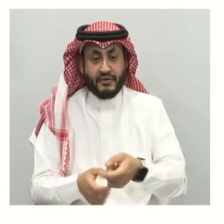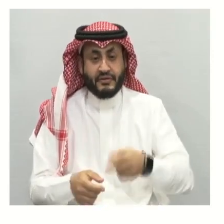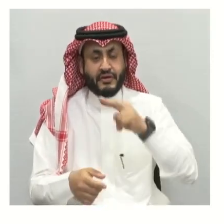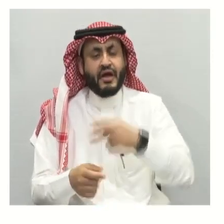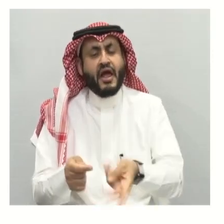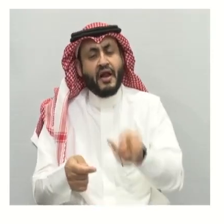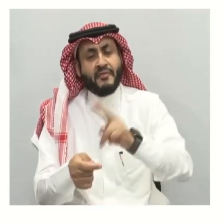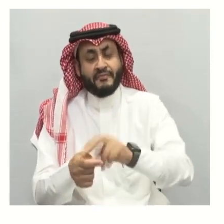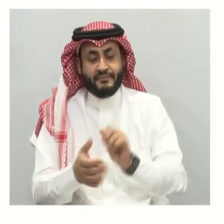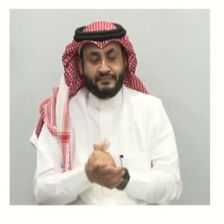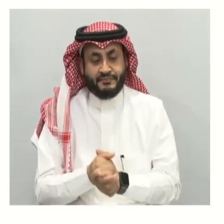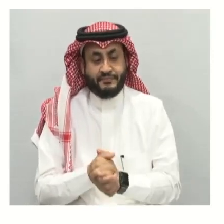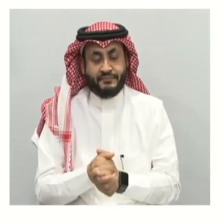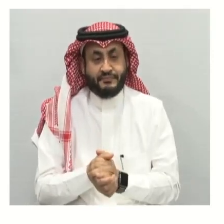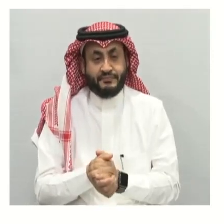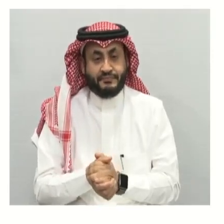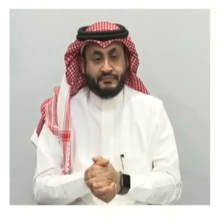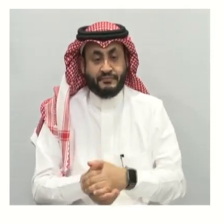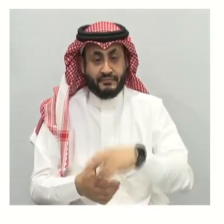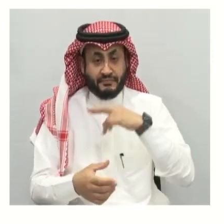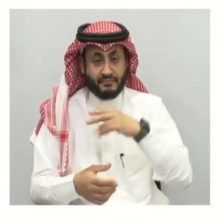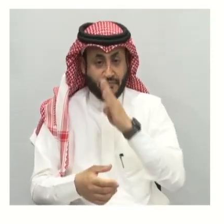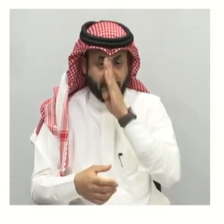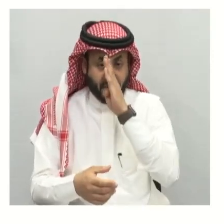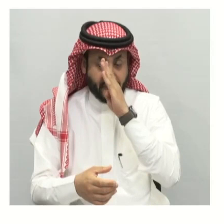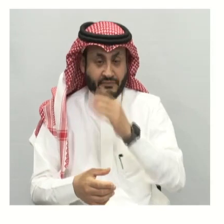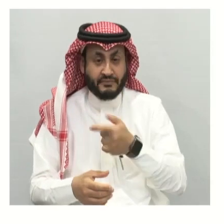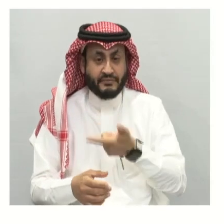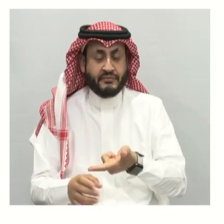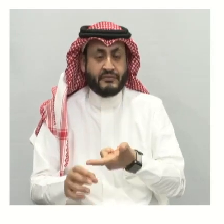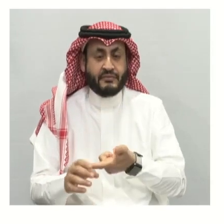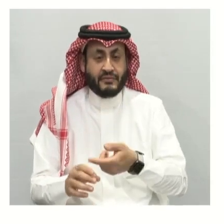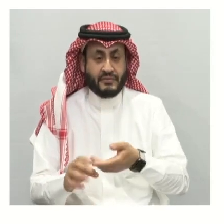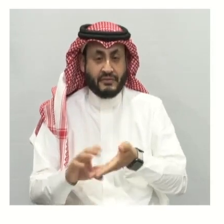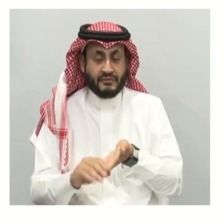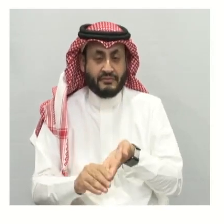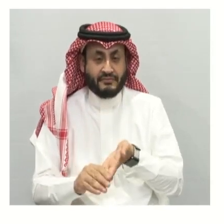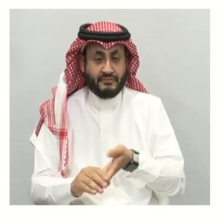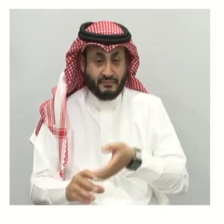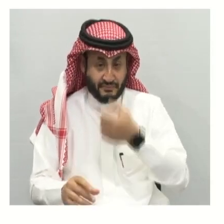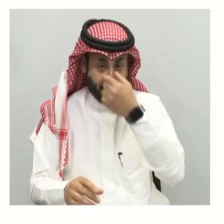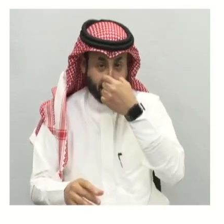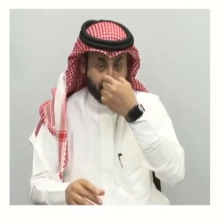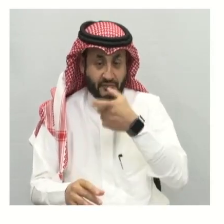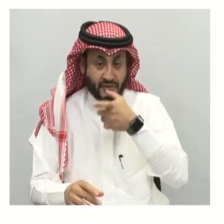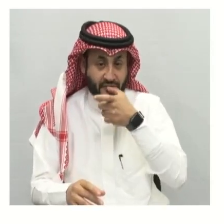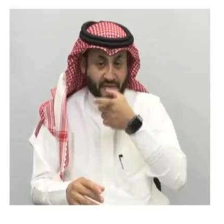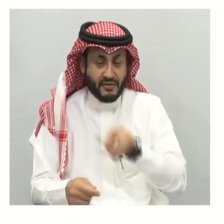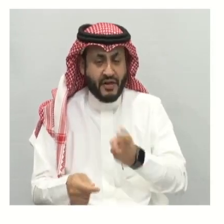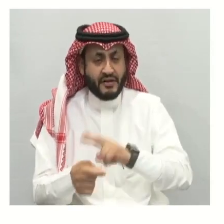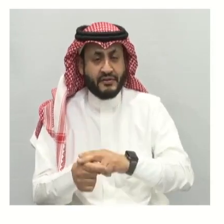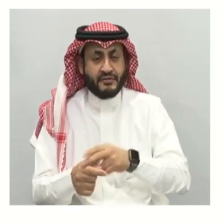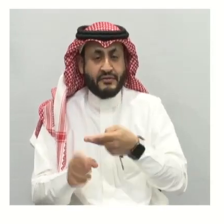Sunday comes again. Sunday, Monday, Tuesday, Wednesday, Thursday, Thursday,